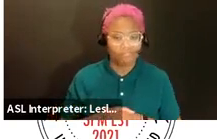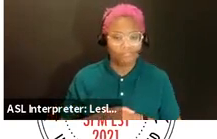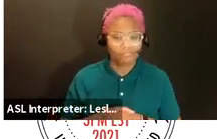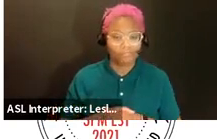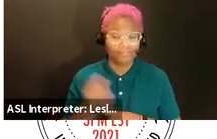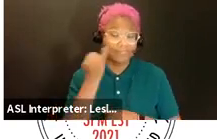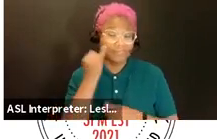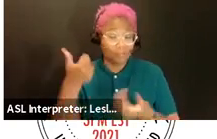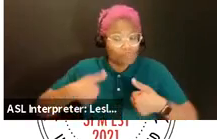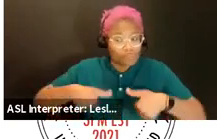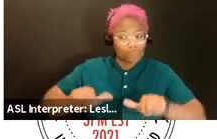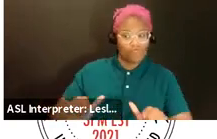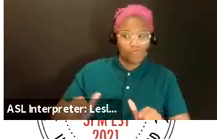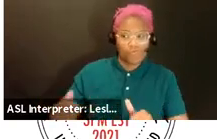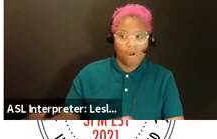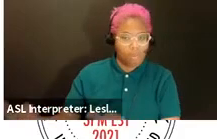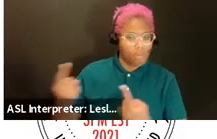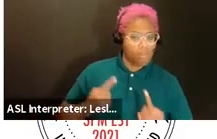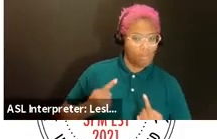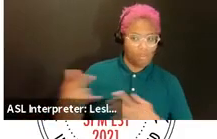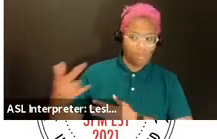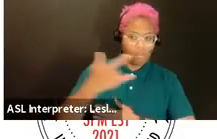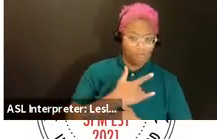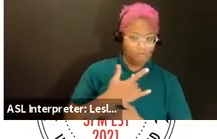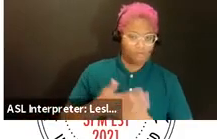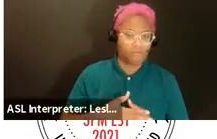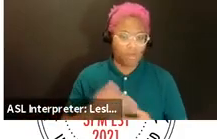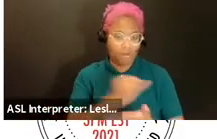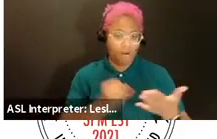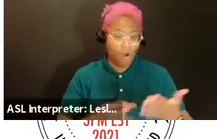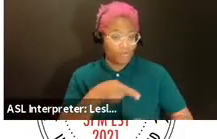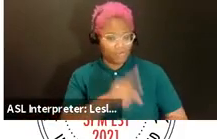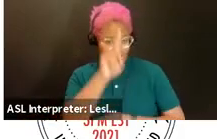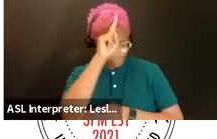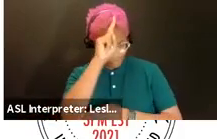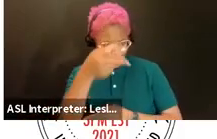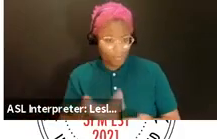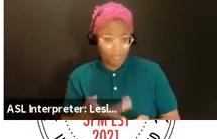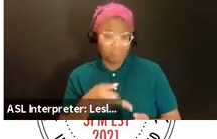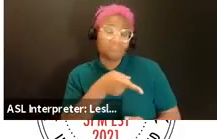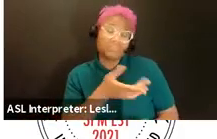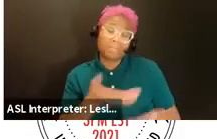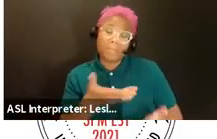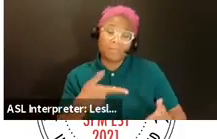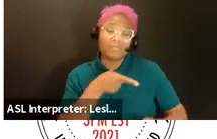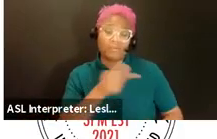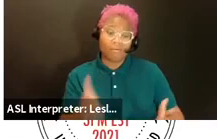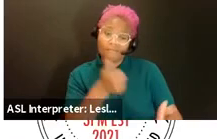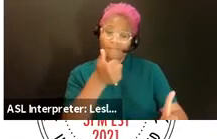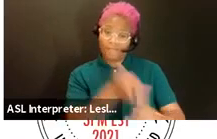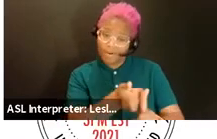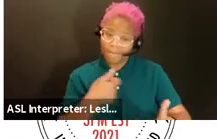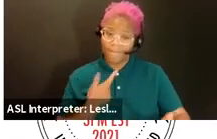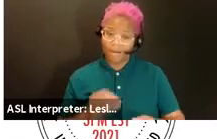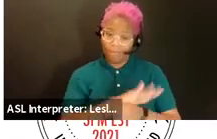you're trying to bring an artist to the US and they're German, then they are probably affected by the travel restrictions,